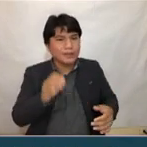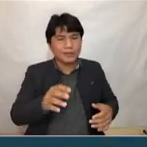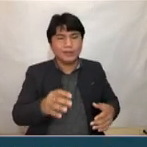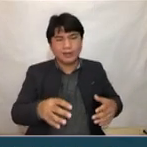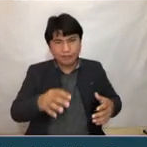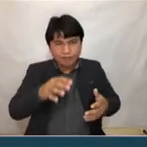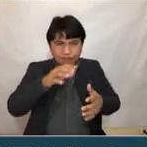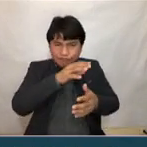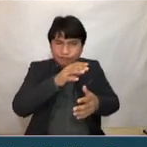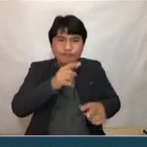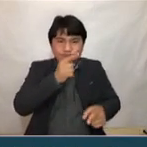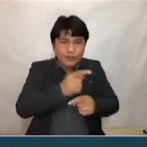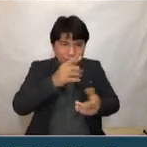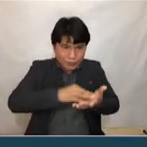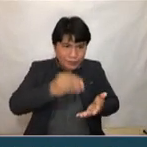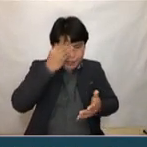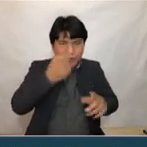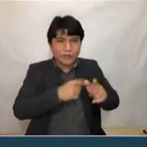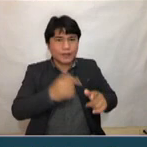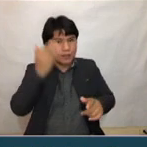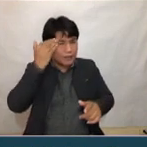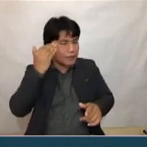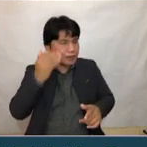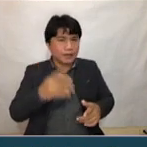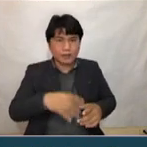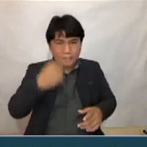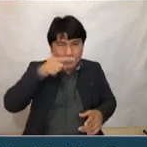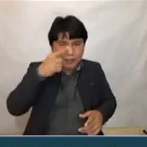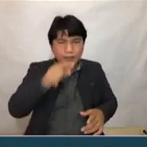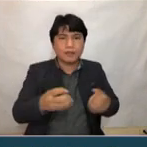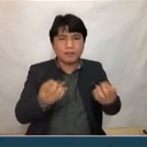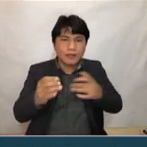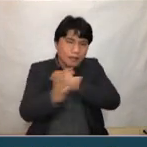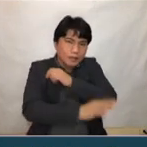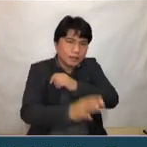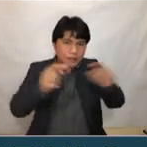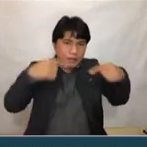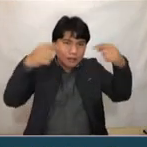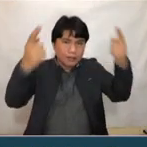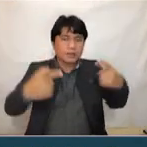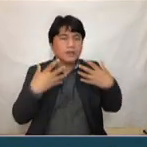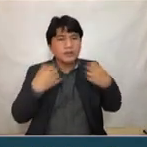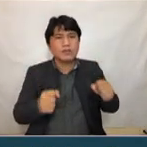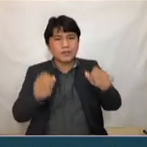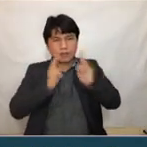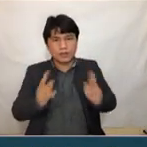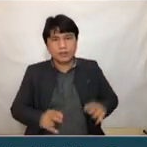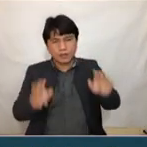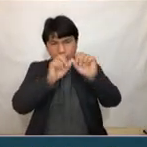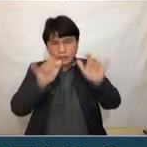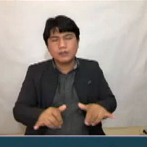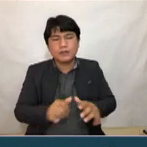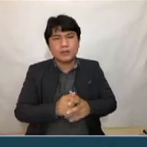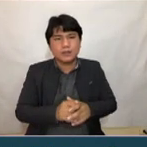from South Korea, Taiwan, mm-hmm. Singapore, many of the countries that succeeded: a strong health system and an inclusive health system, mm-hmm.